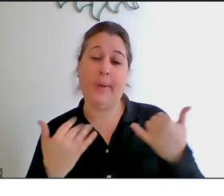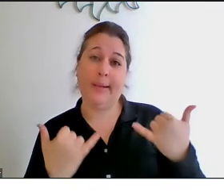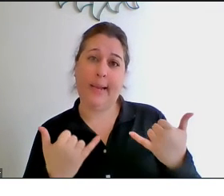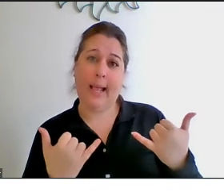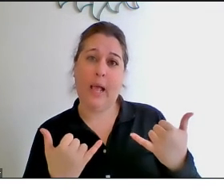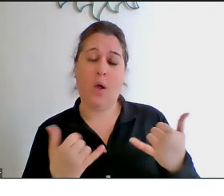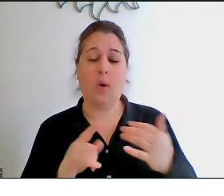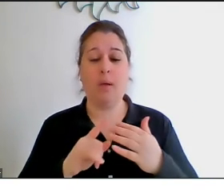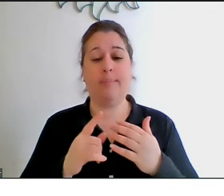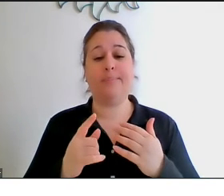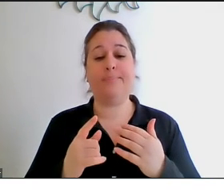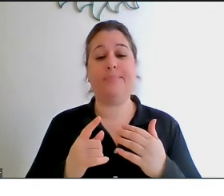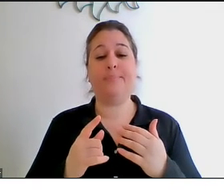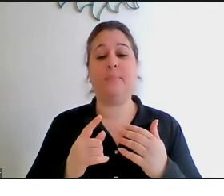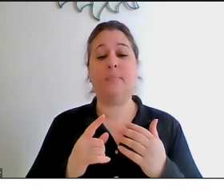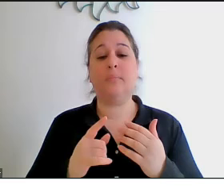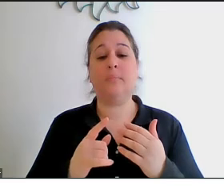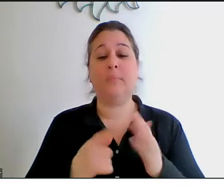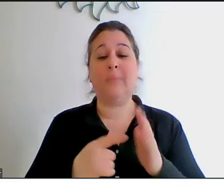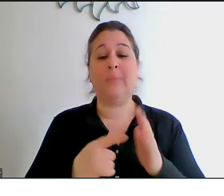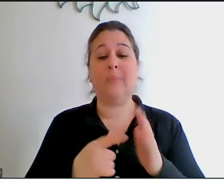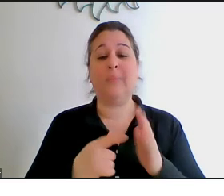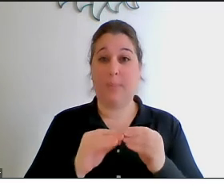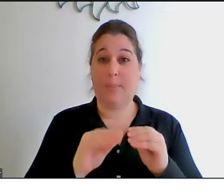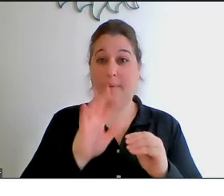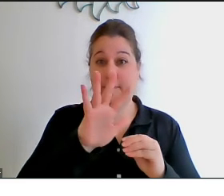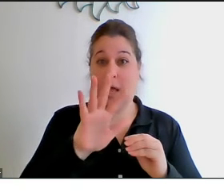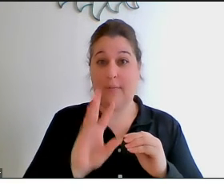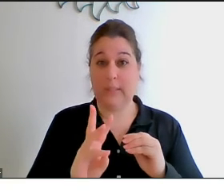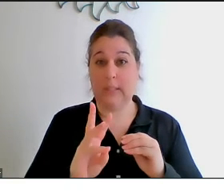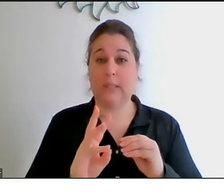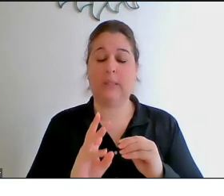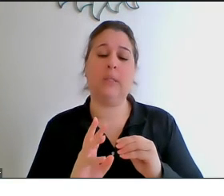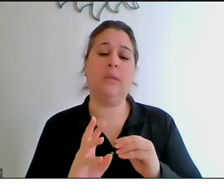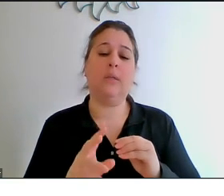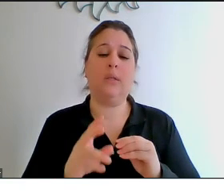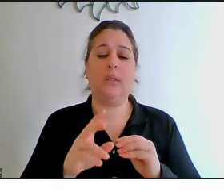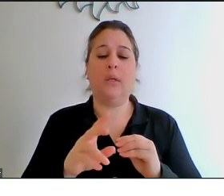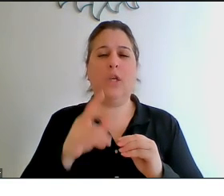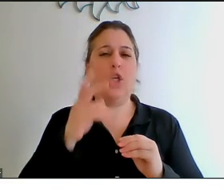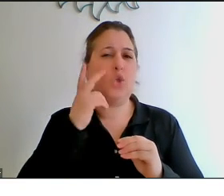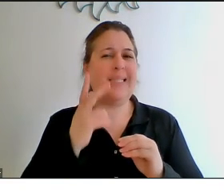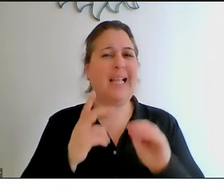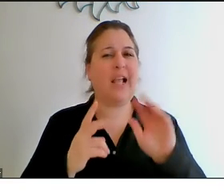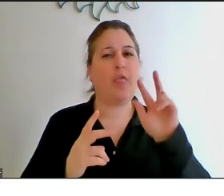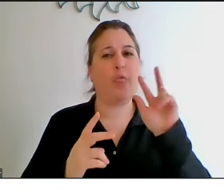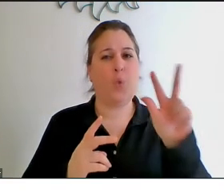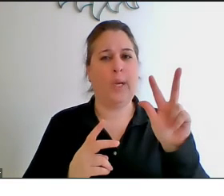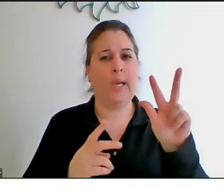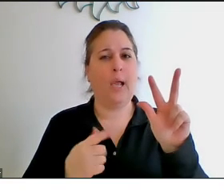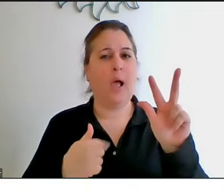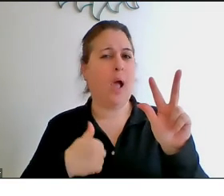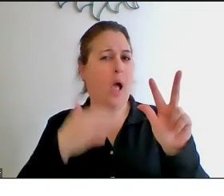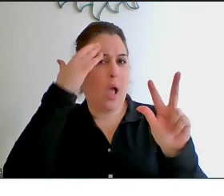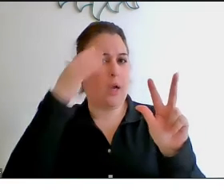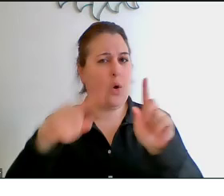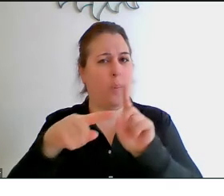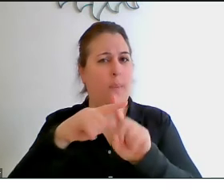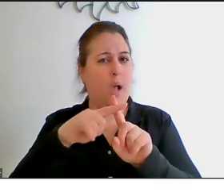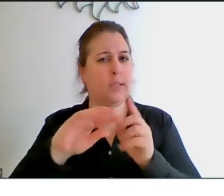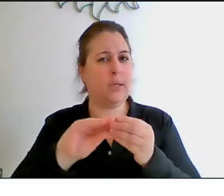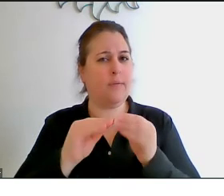well, how do I know I'm going to the right? Because it's a positive. If you don't see a sign like a positive or negative in front of the